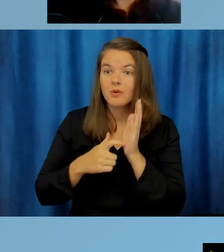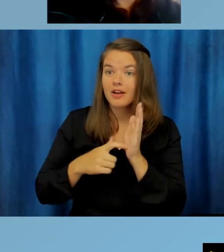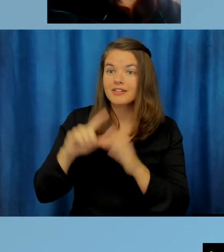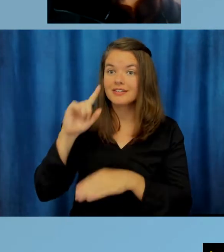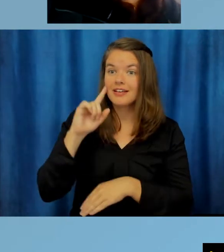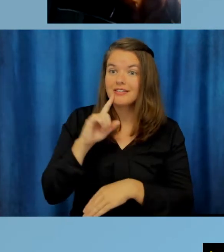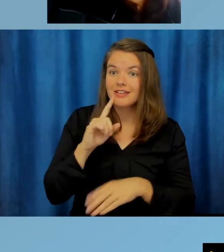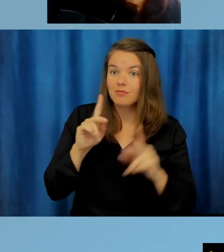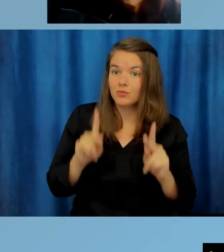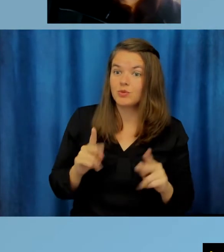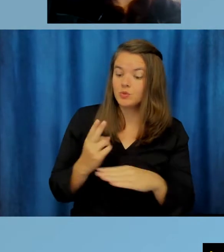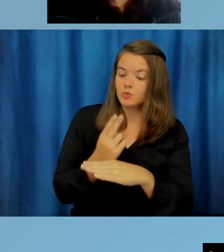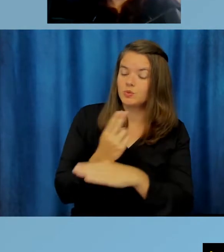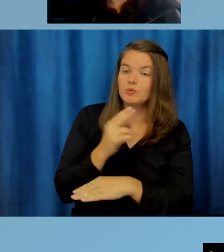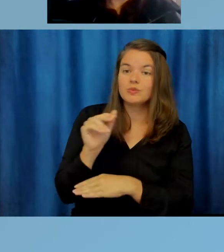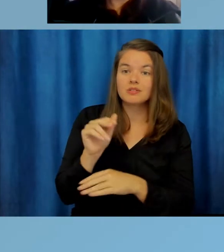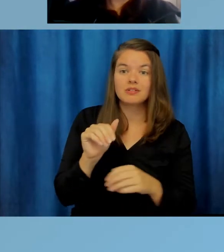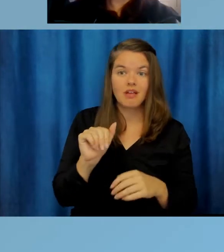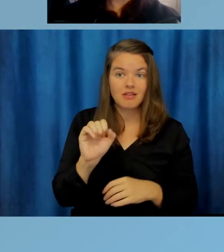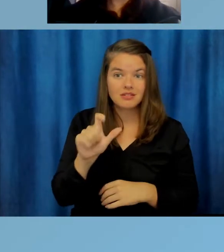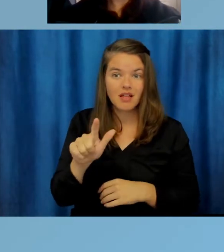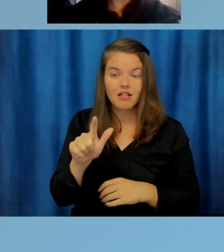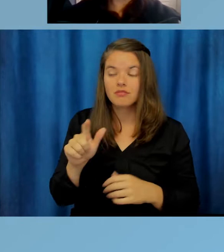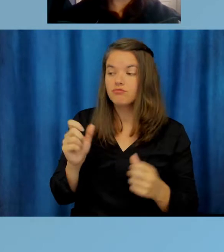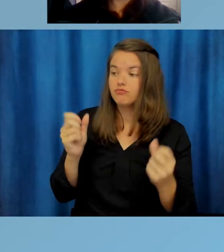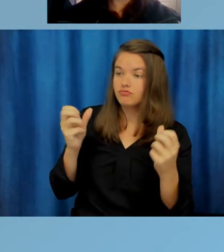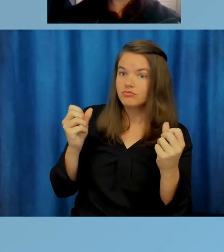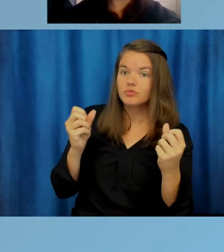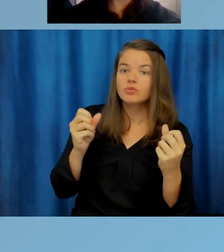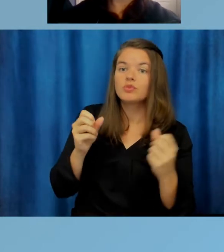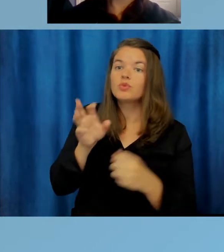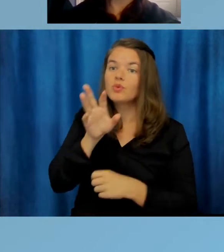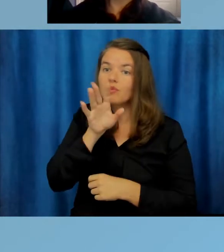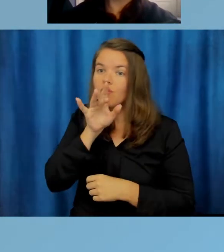individual to use American Sign Language to communicate with voice